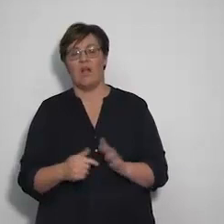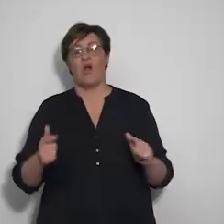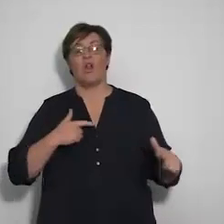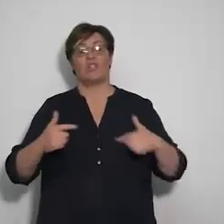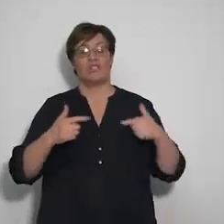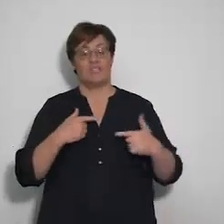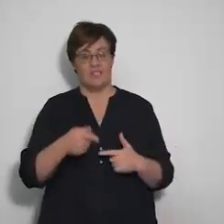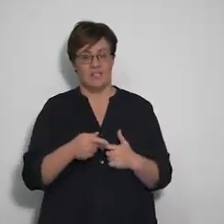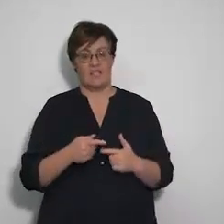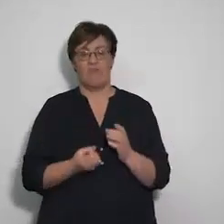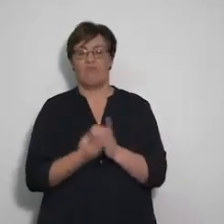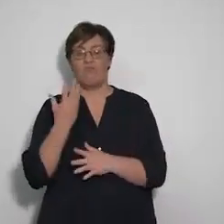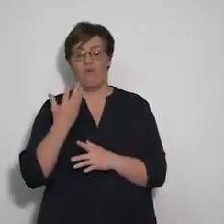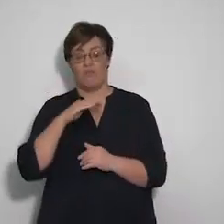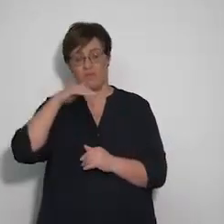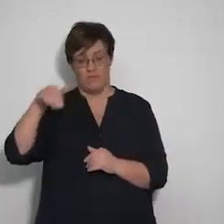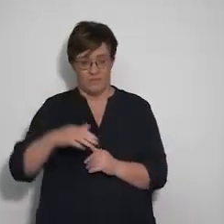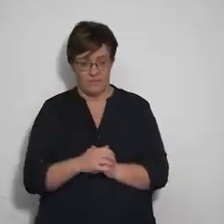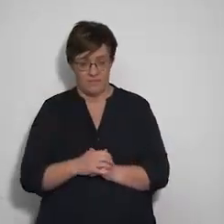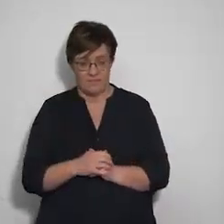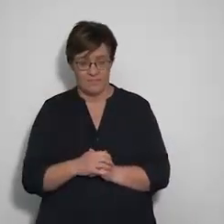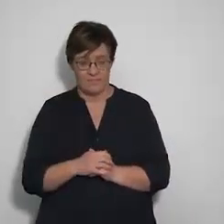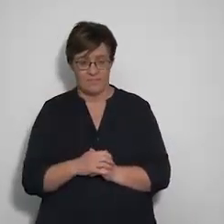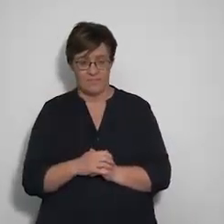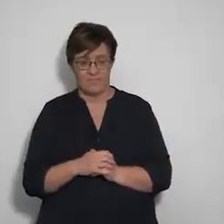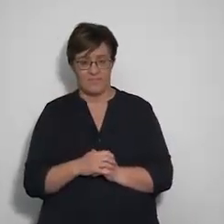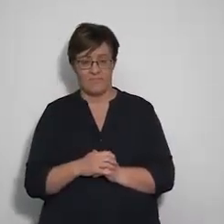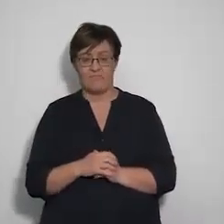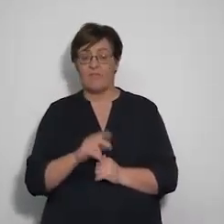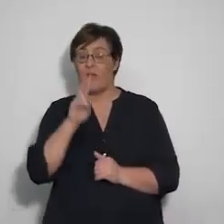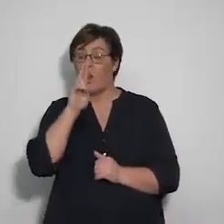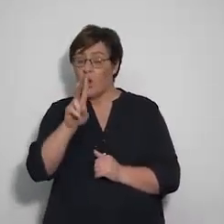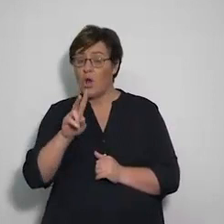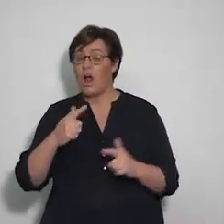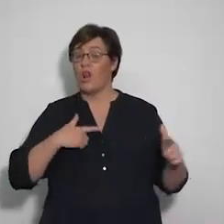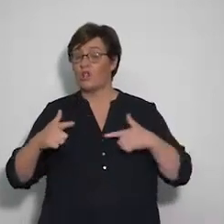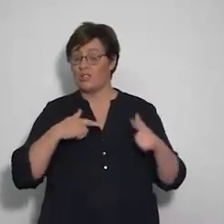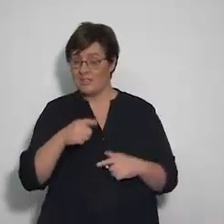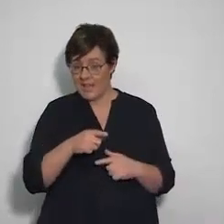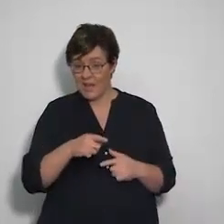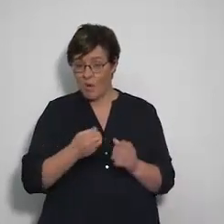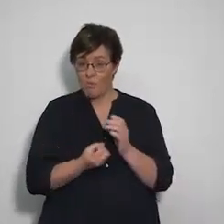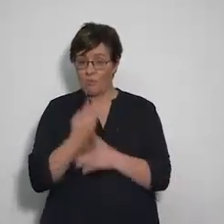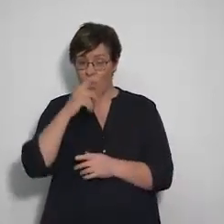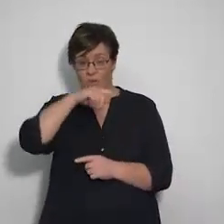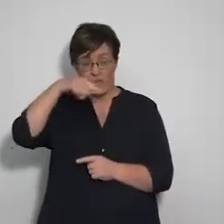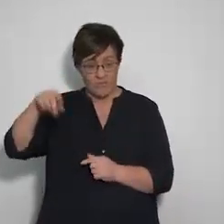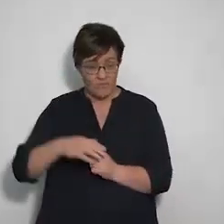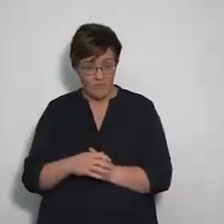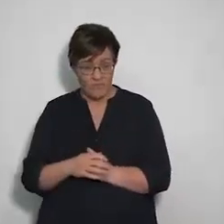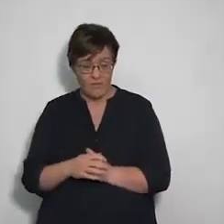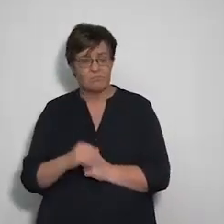to logistic growth curves. When we look at logistic growth